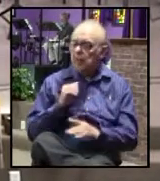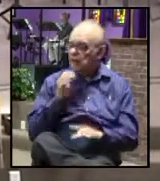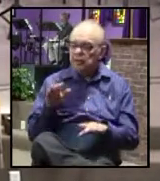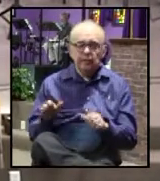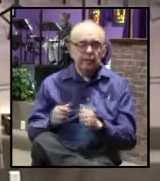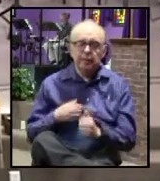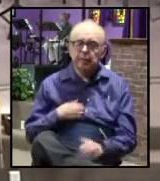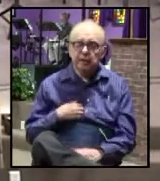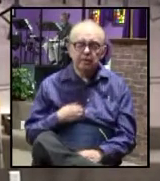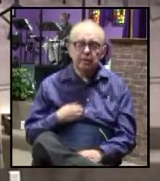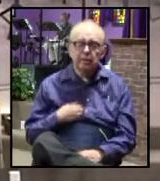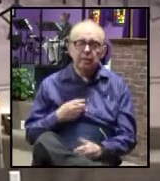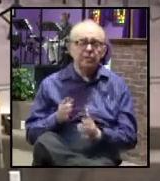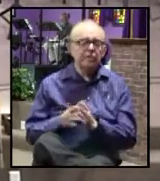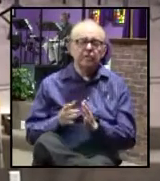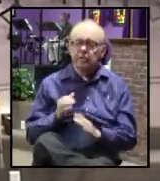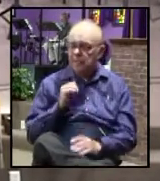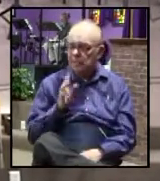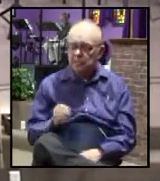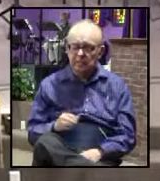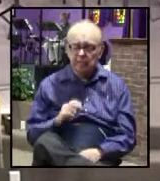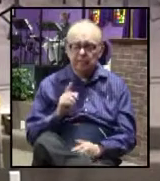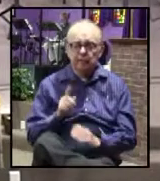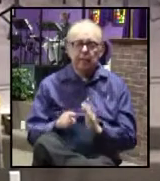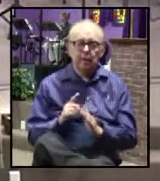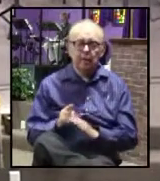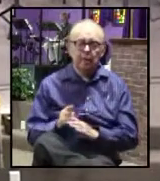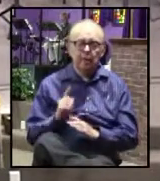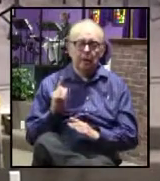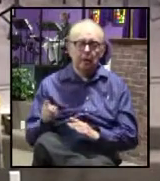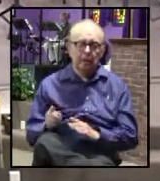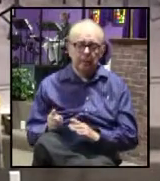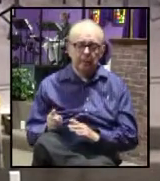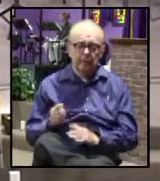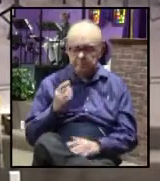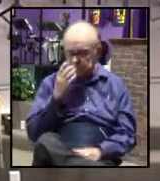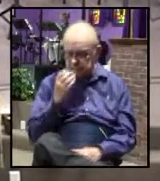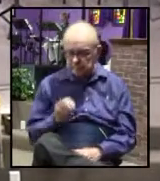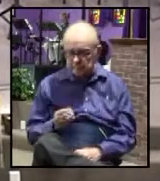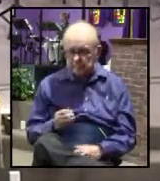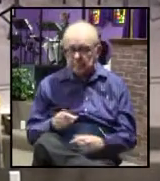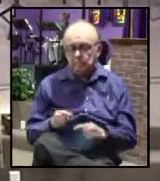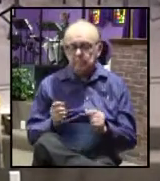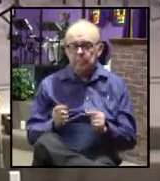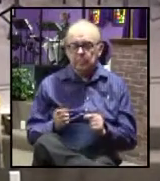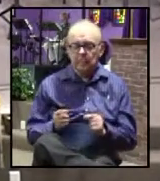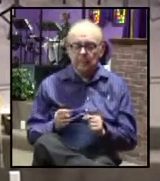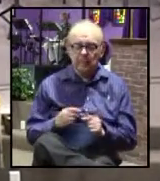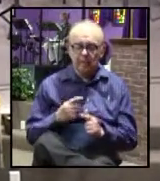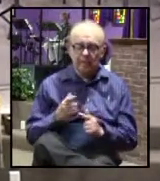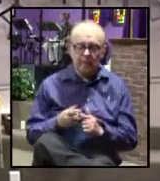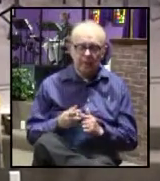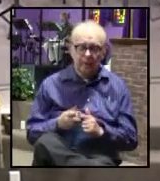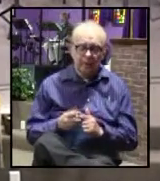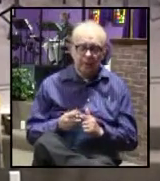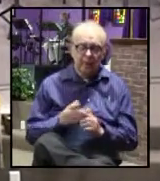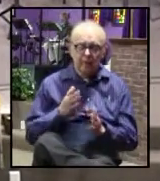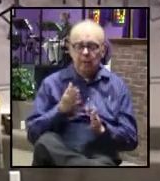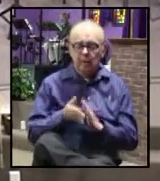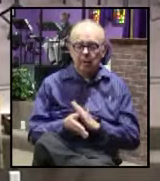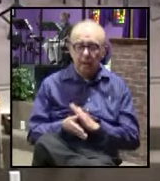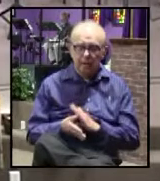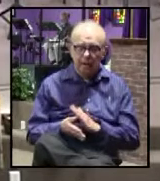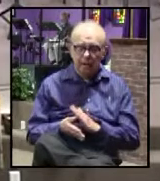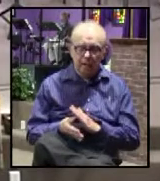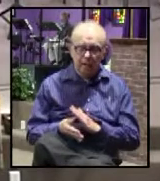do that to me. And then, several hours later, he was going to fall asleep in the garden. And then, a little bit after that,